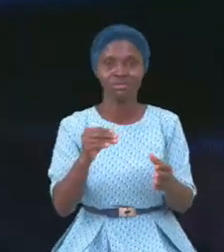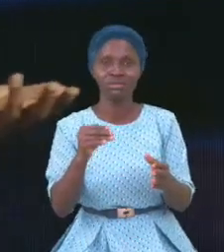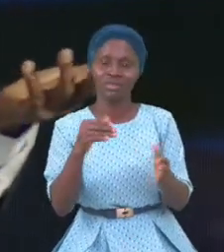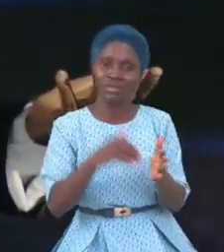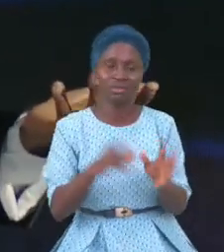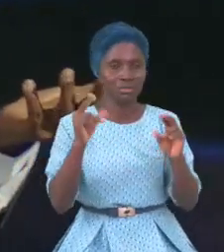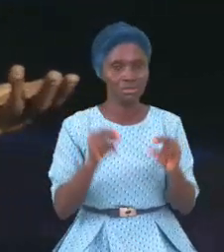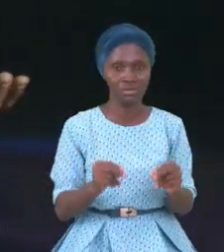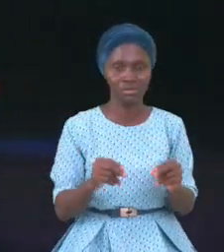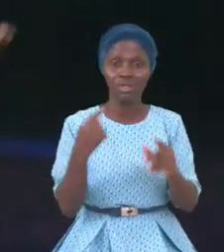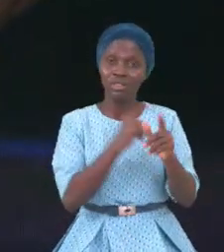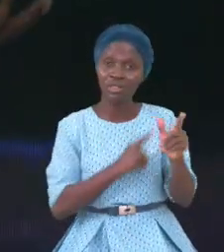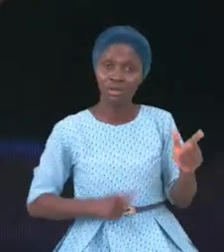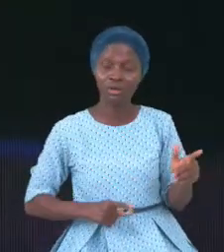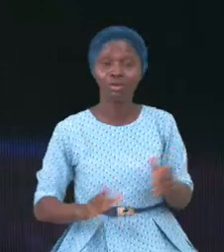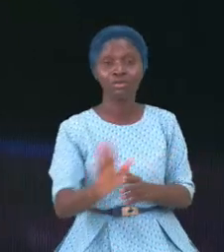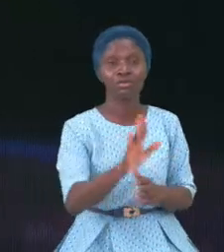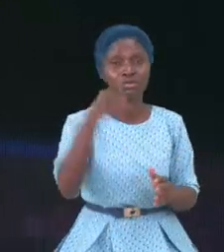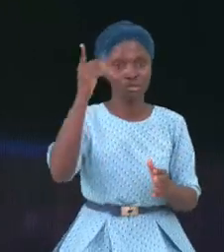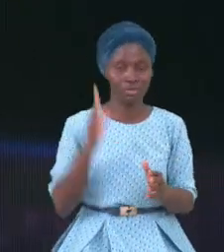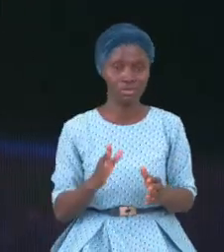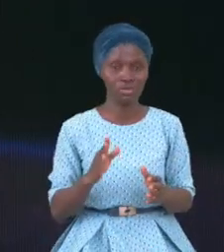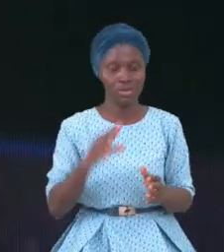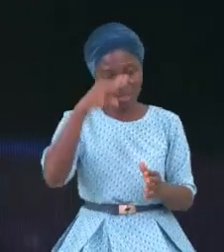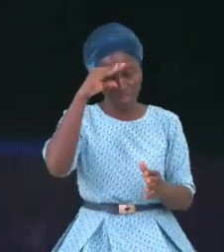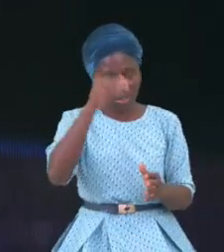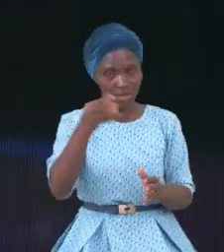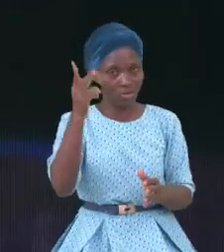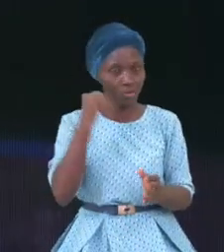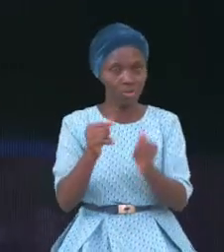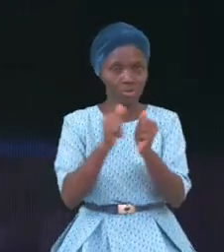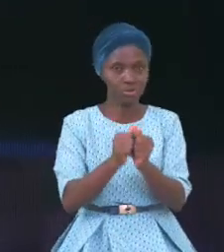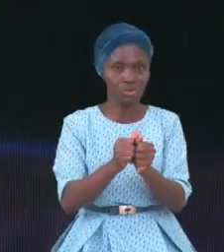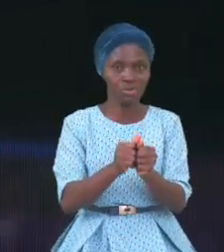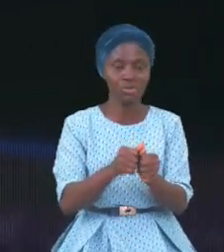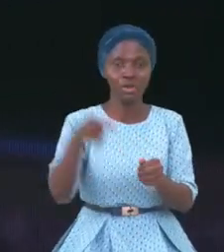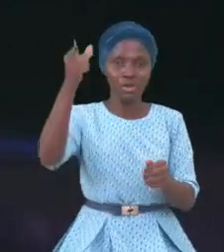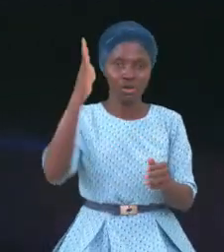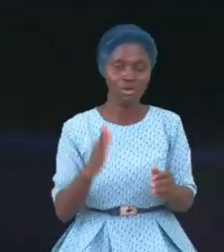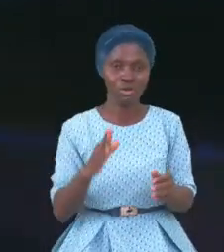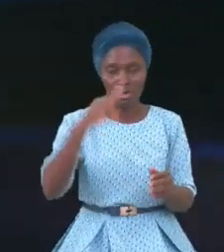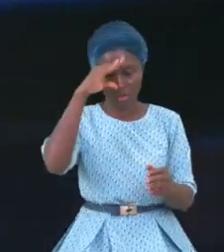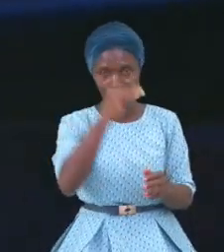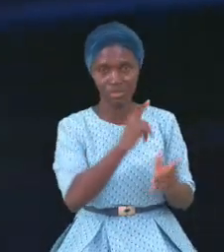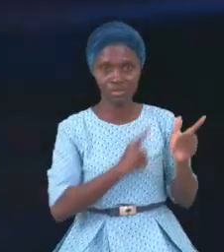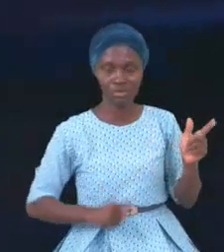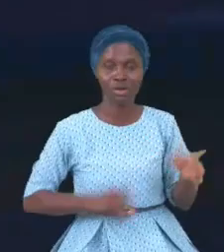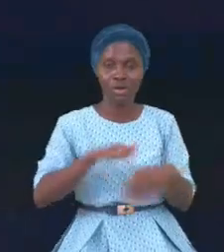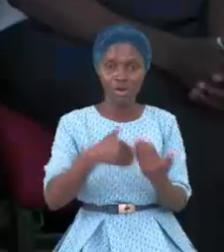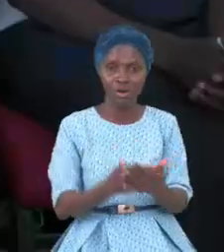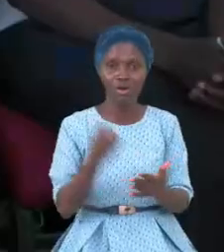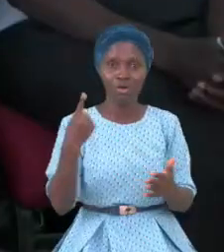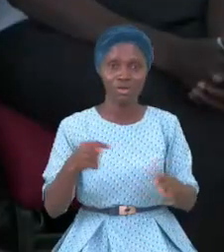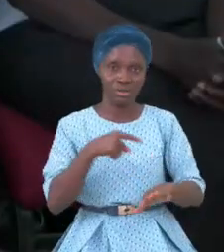God, he was the Lord is God all the time. If you are a real child of God, that is what